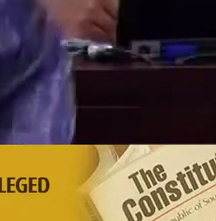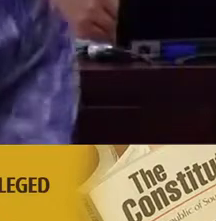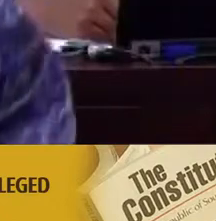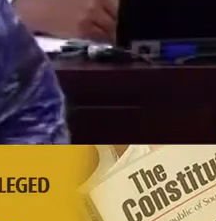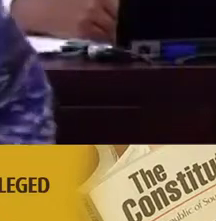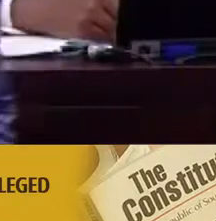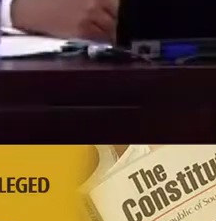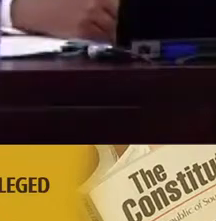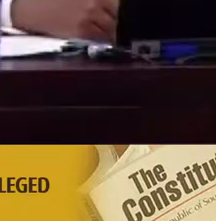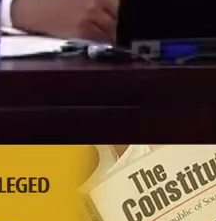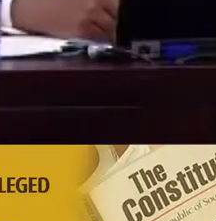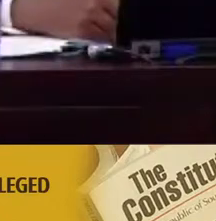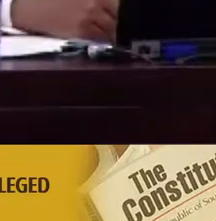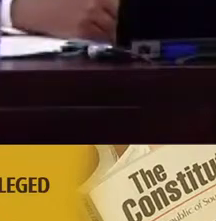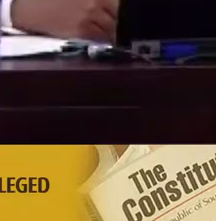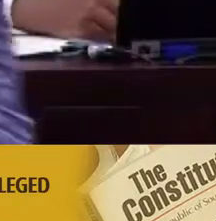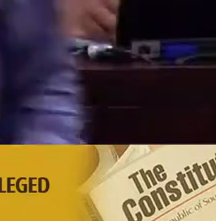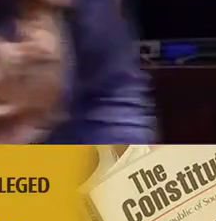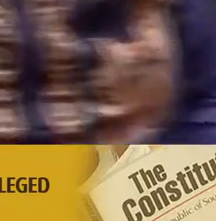azads only